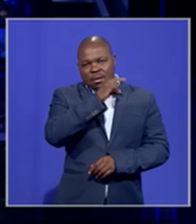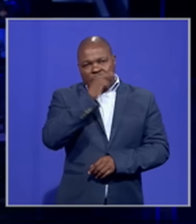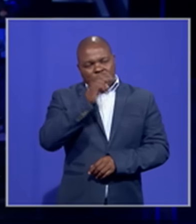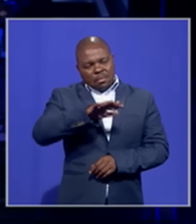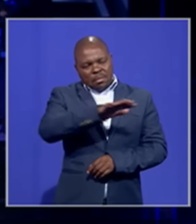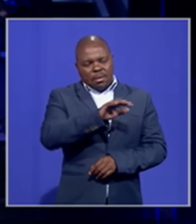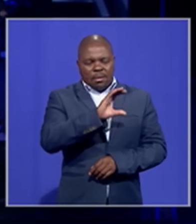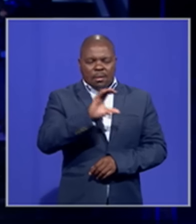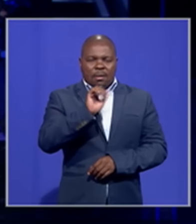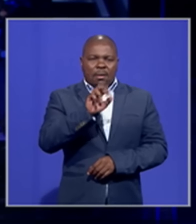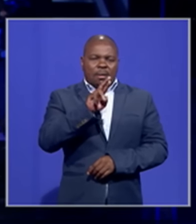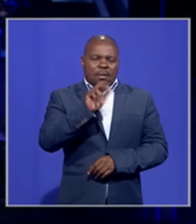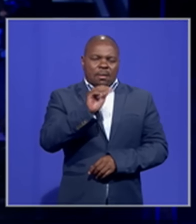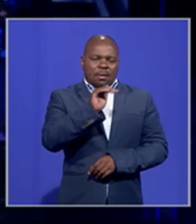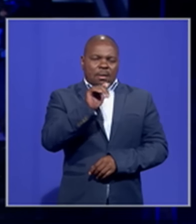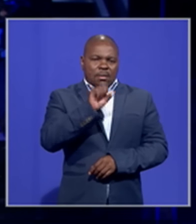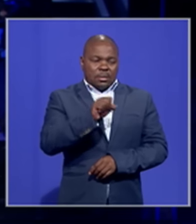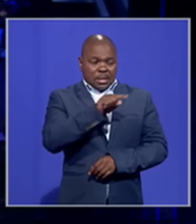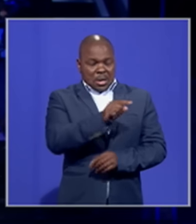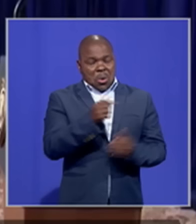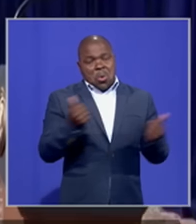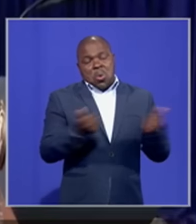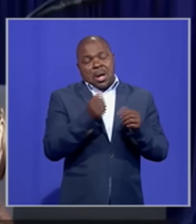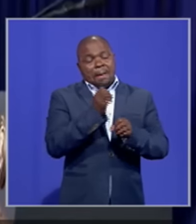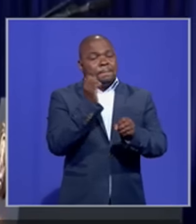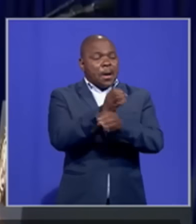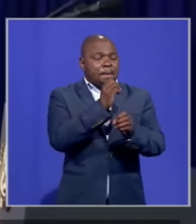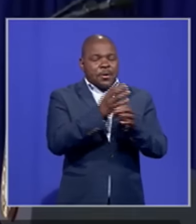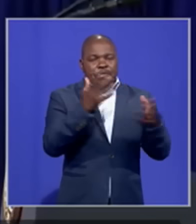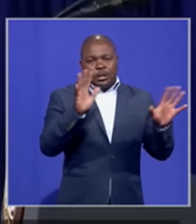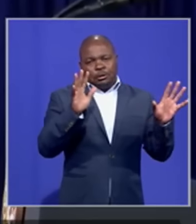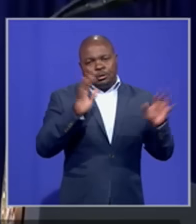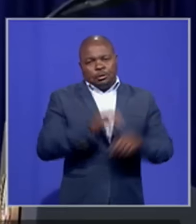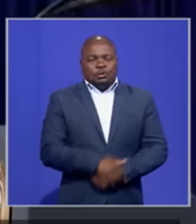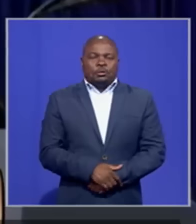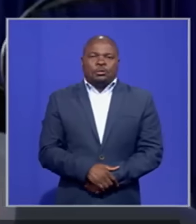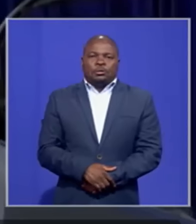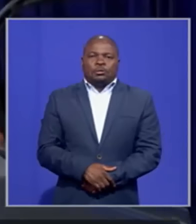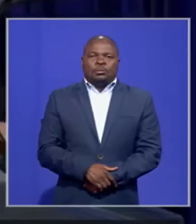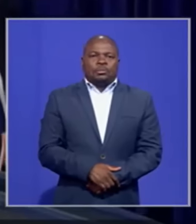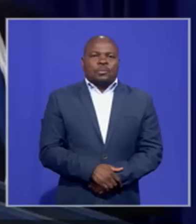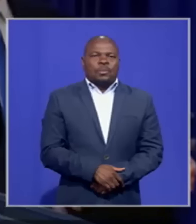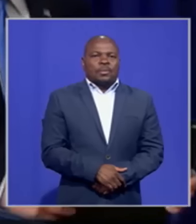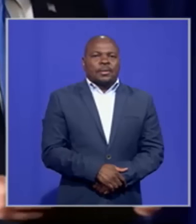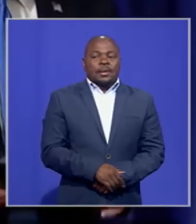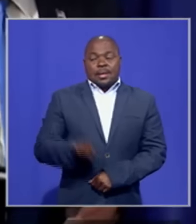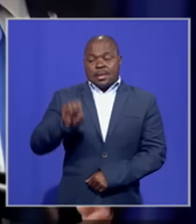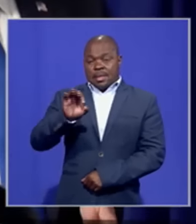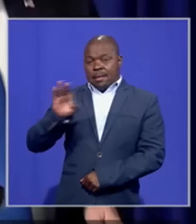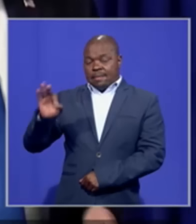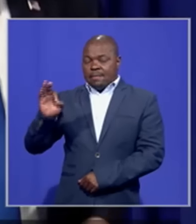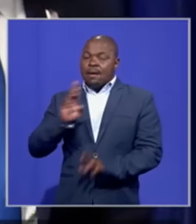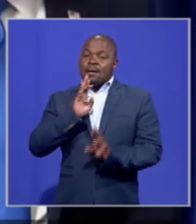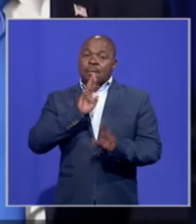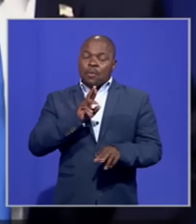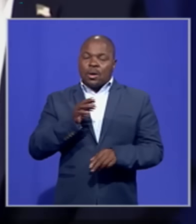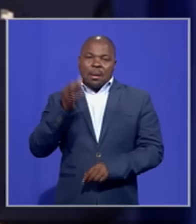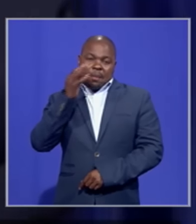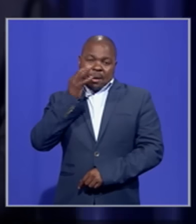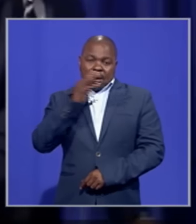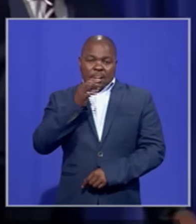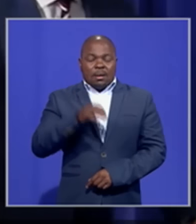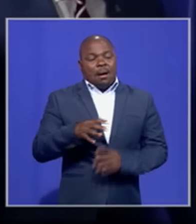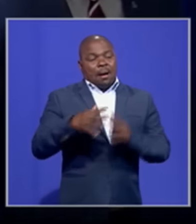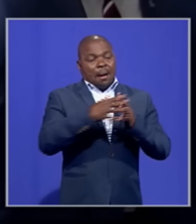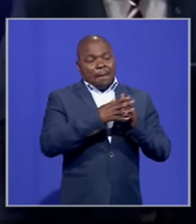kenyeletsang Caracas moo ho seng ho phatlohile dibomo. Tlalong ya yona EFF e boletse ha ketso ya